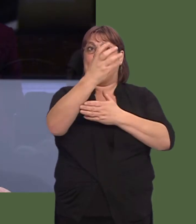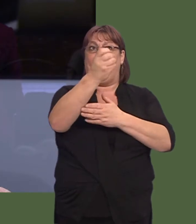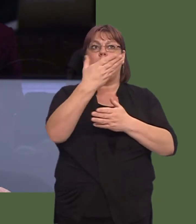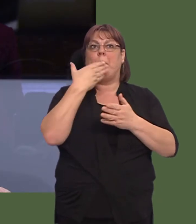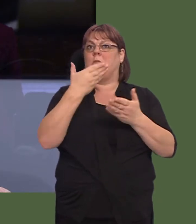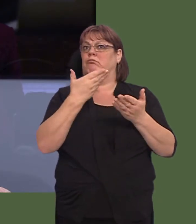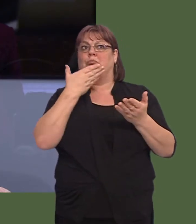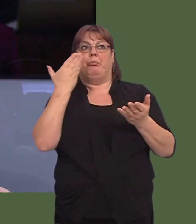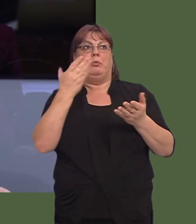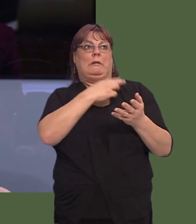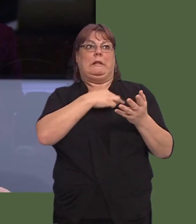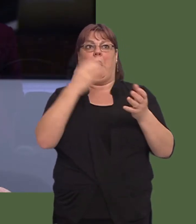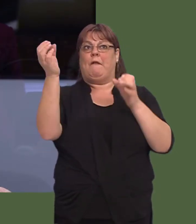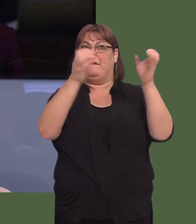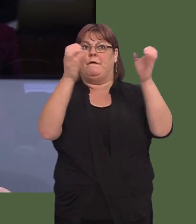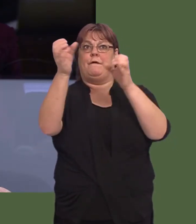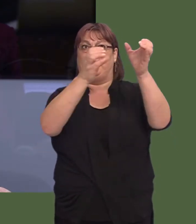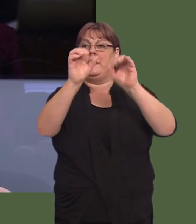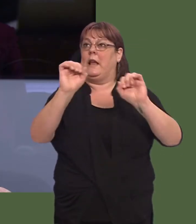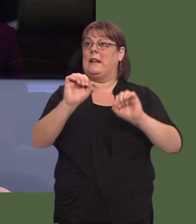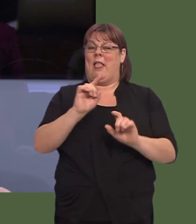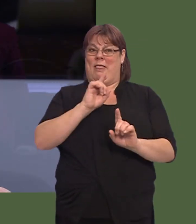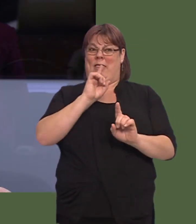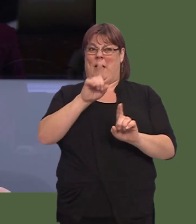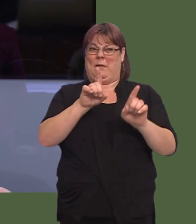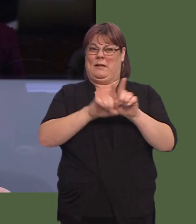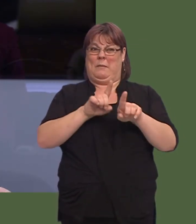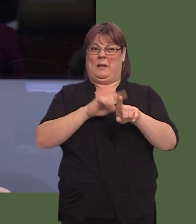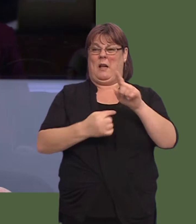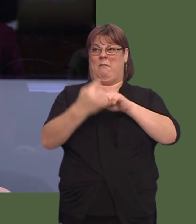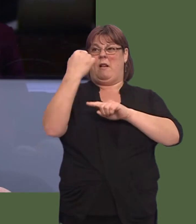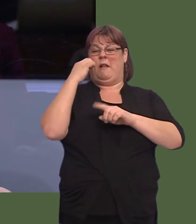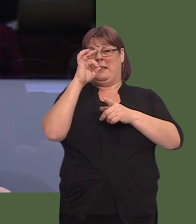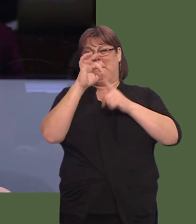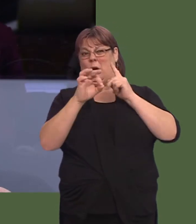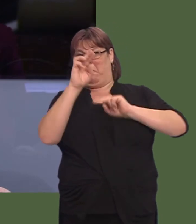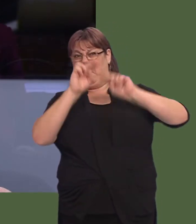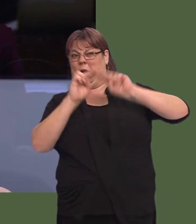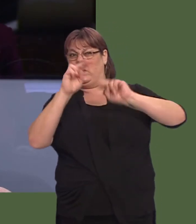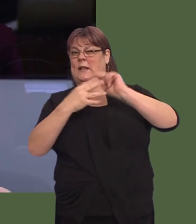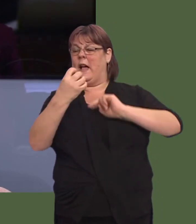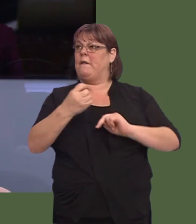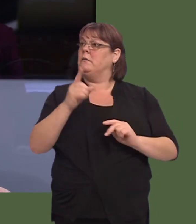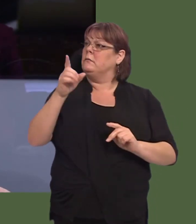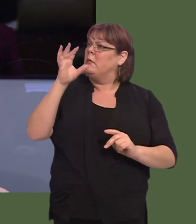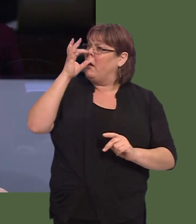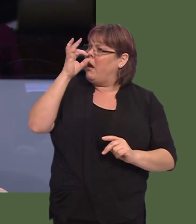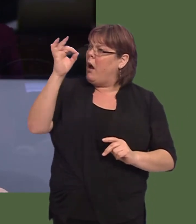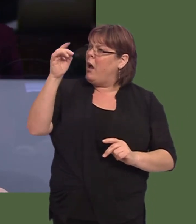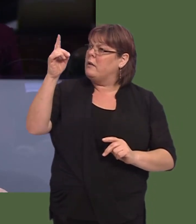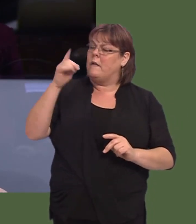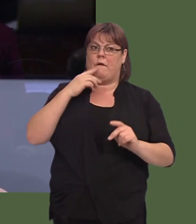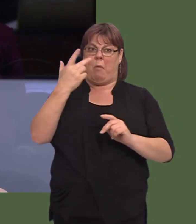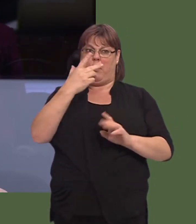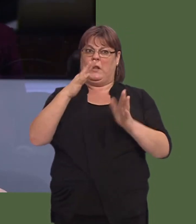And that was the same month that you actually took them into special measures. Can you now confirm, First Minister, whether after